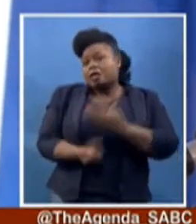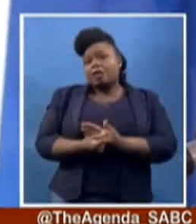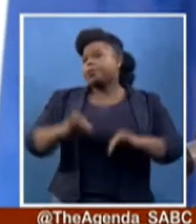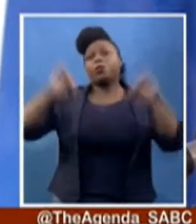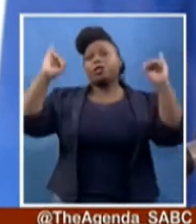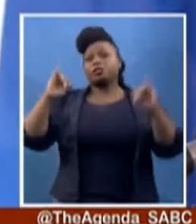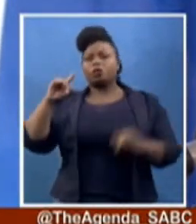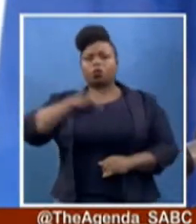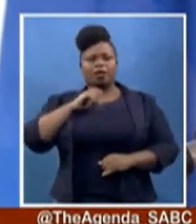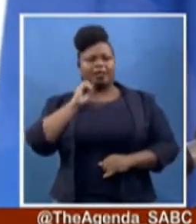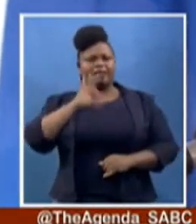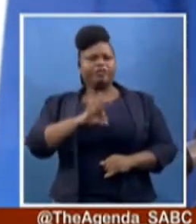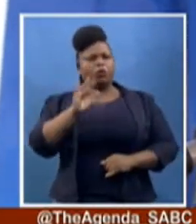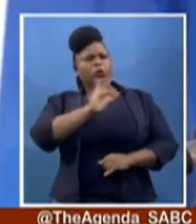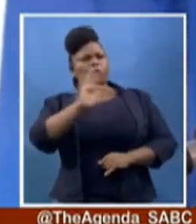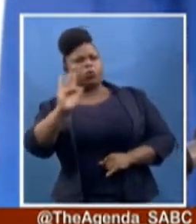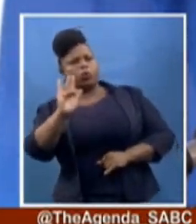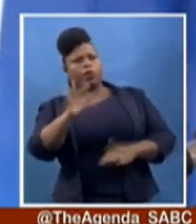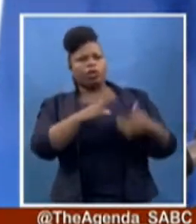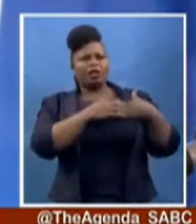leadership you have provided.